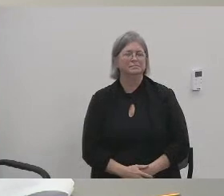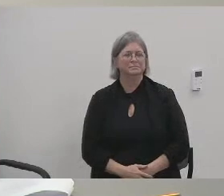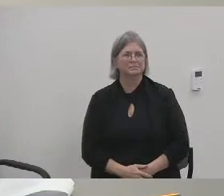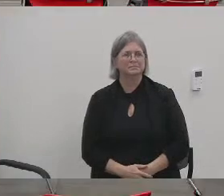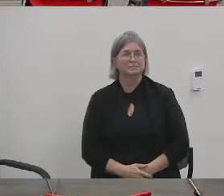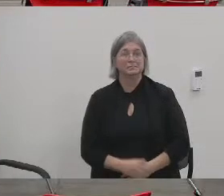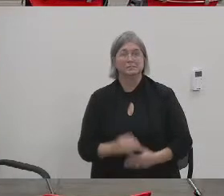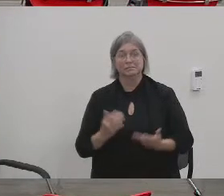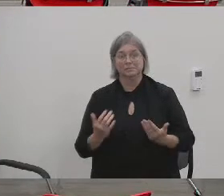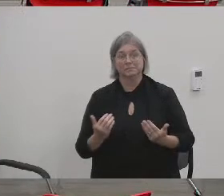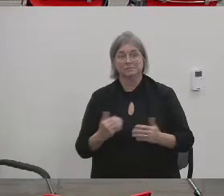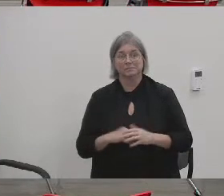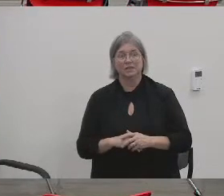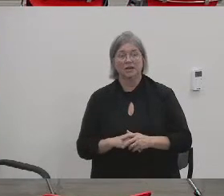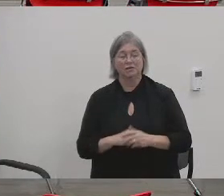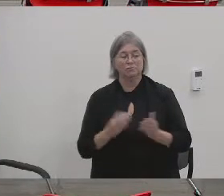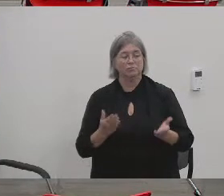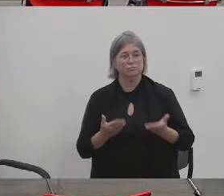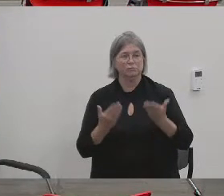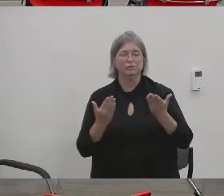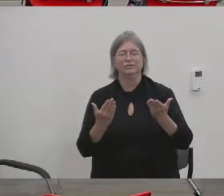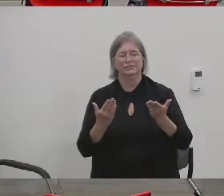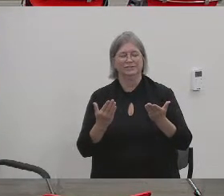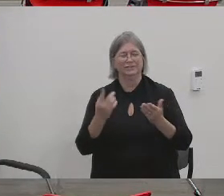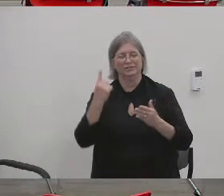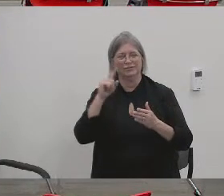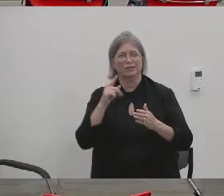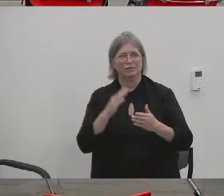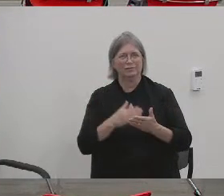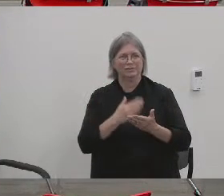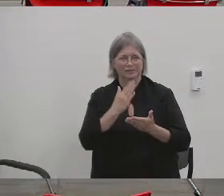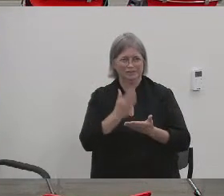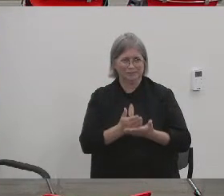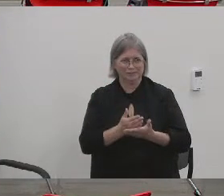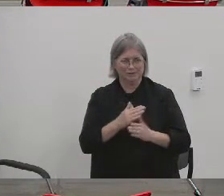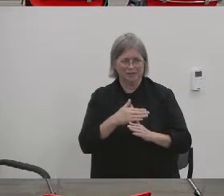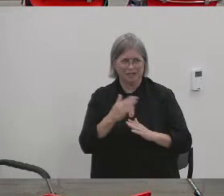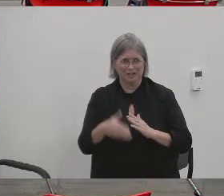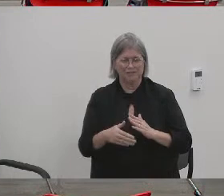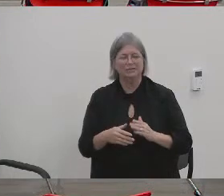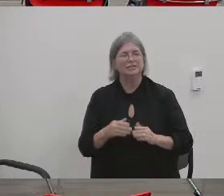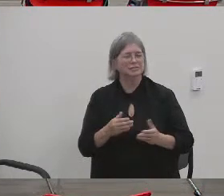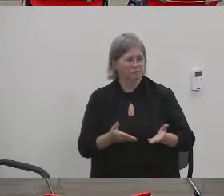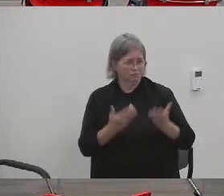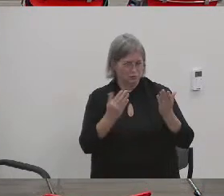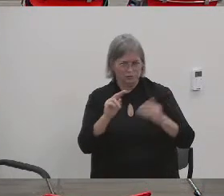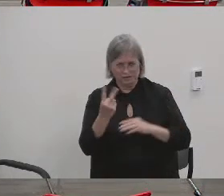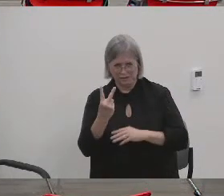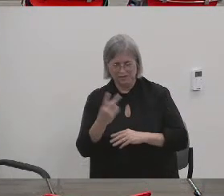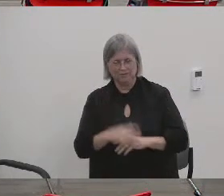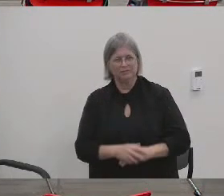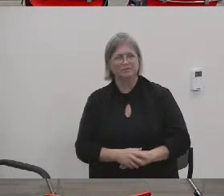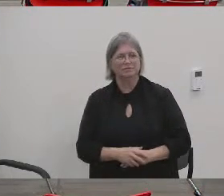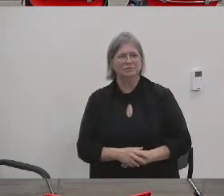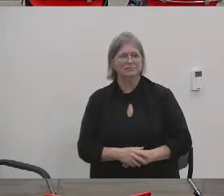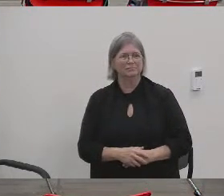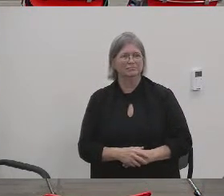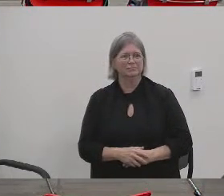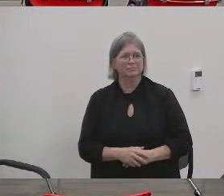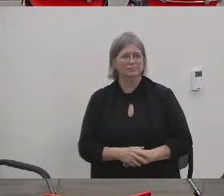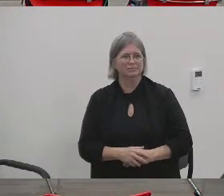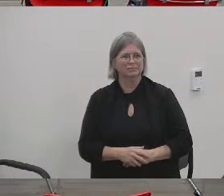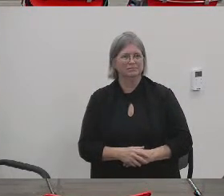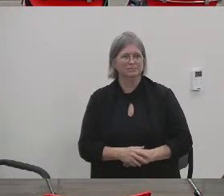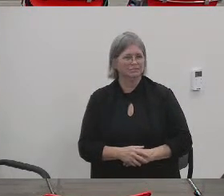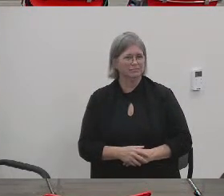And with that, we'll ask for a motion for adjournment. So moved. Second. We have a motion,